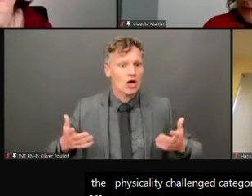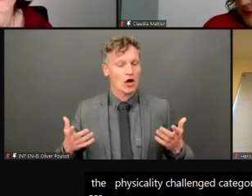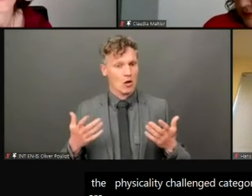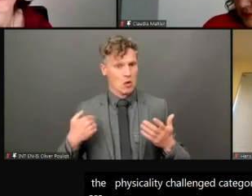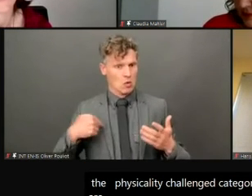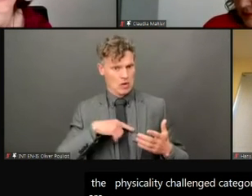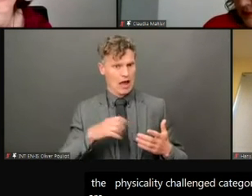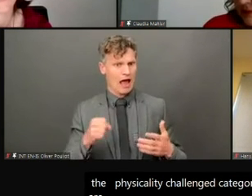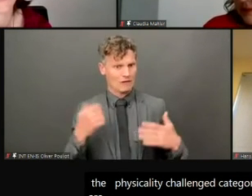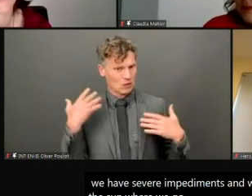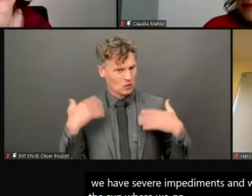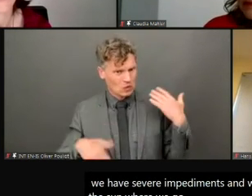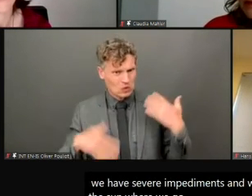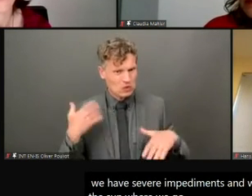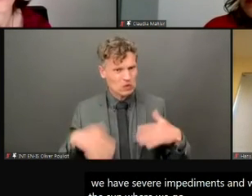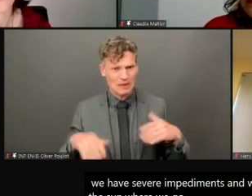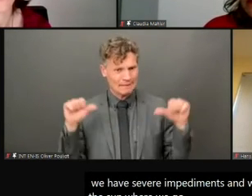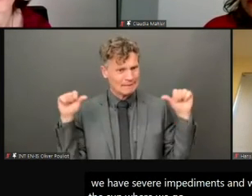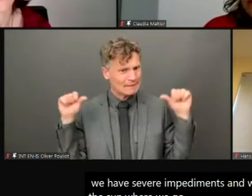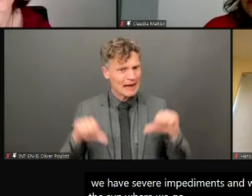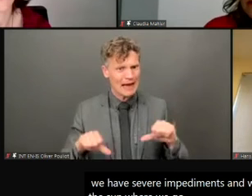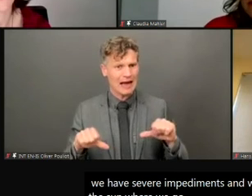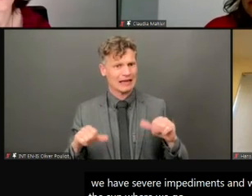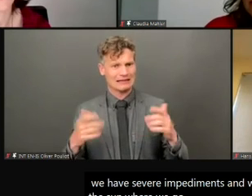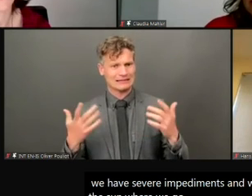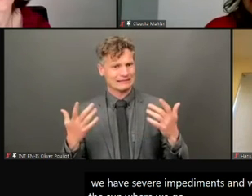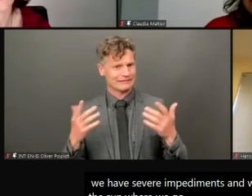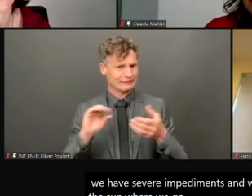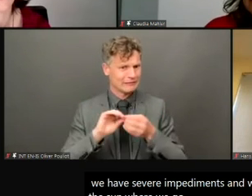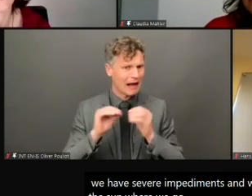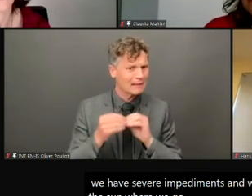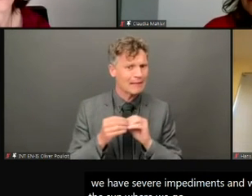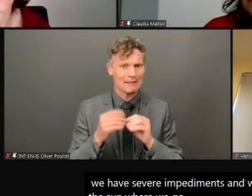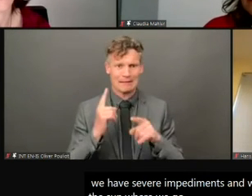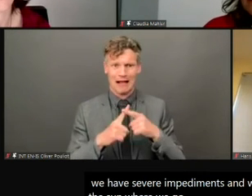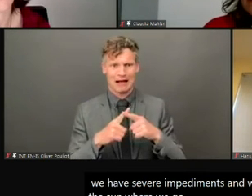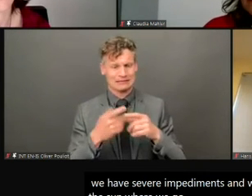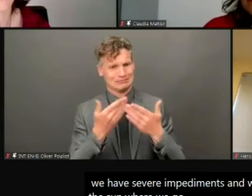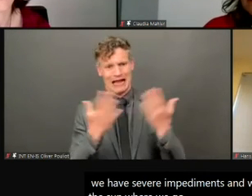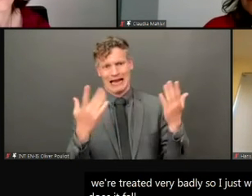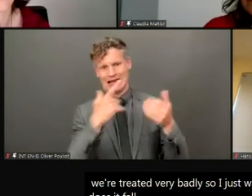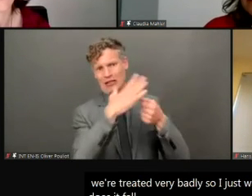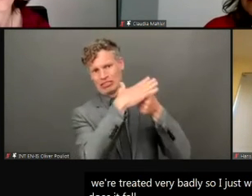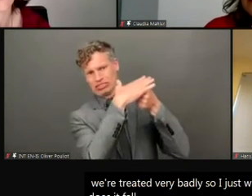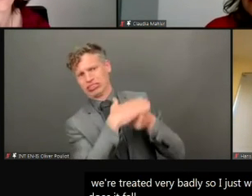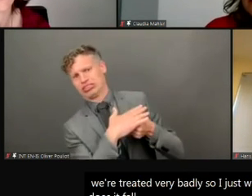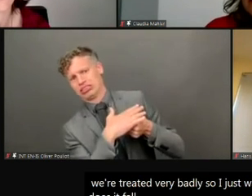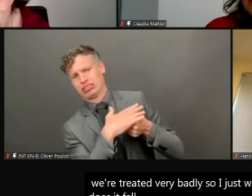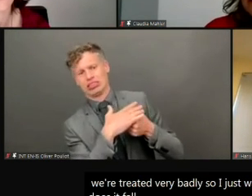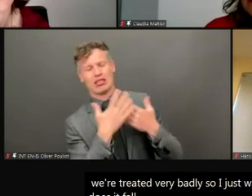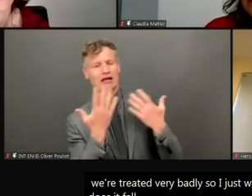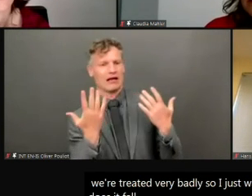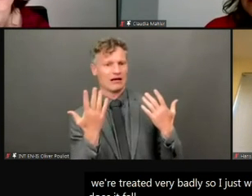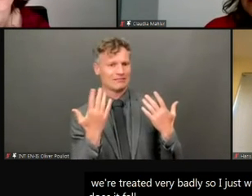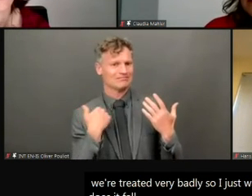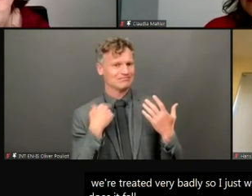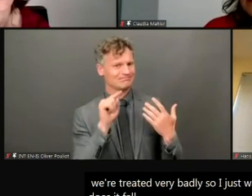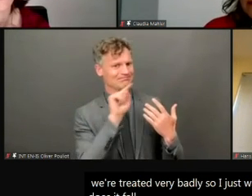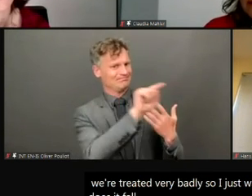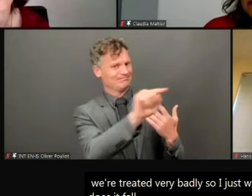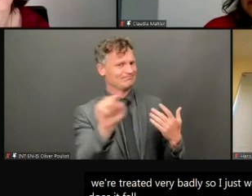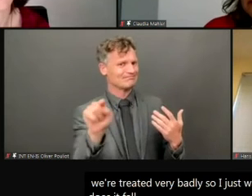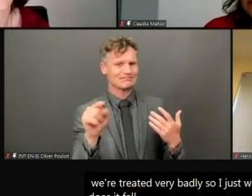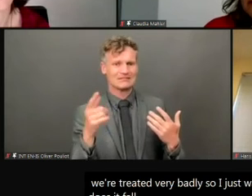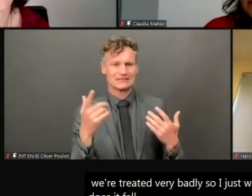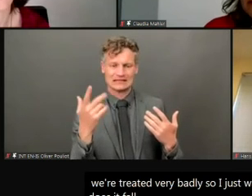very badly. So I just wanted to know where does it fall? Because in other places, ichthyosis, yes, it is considered and they ensured they